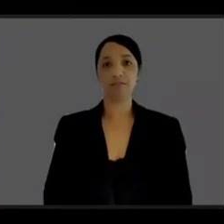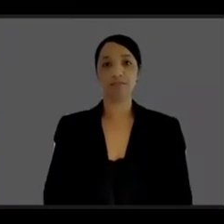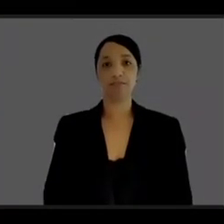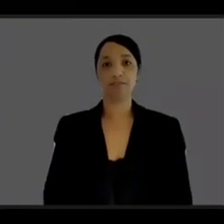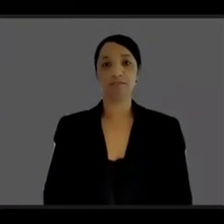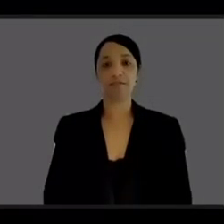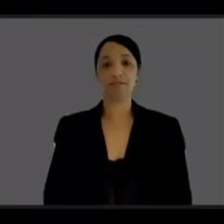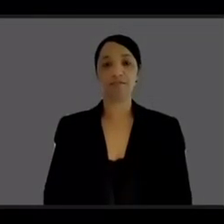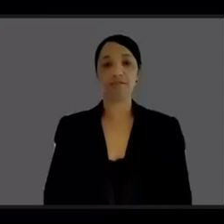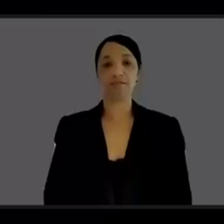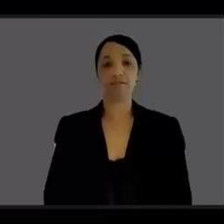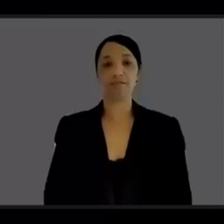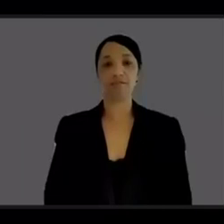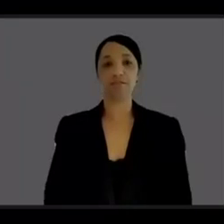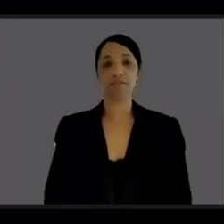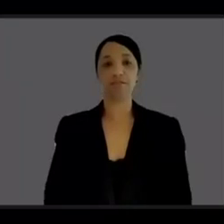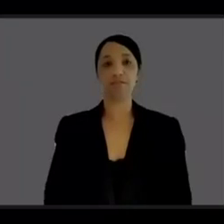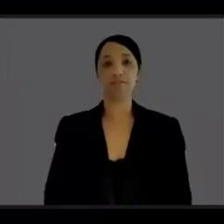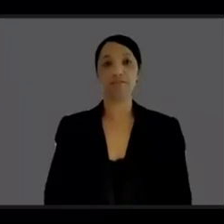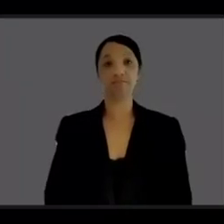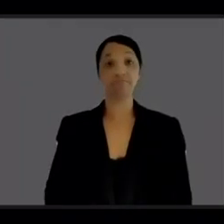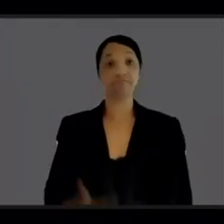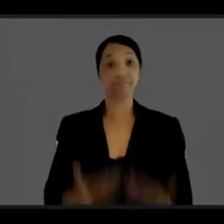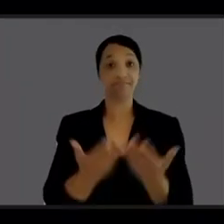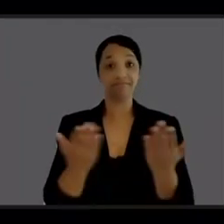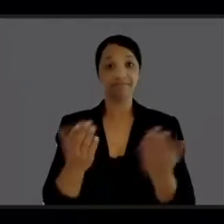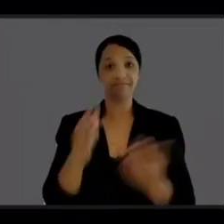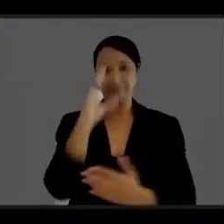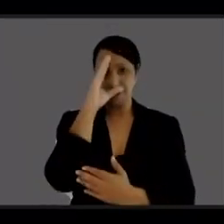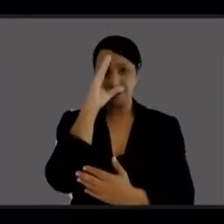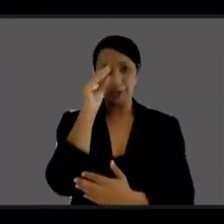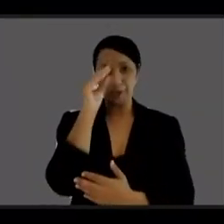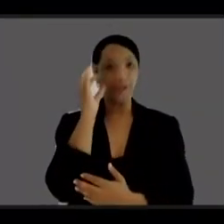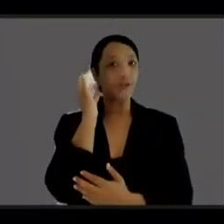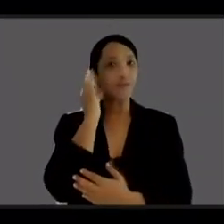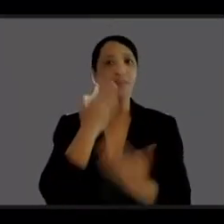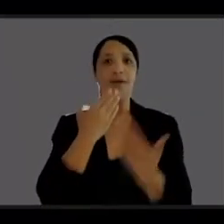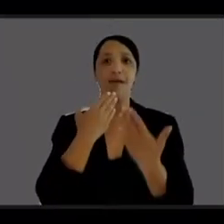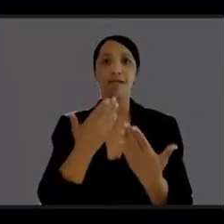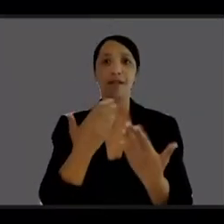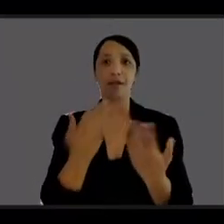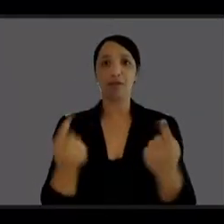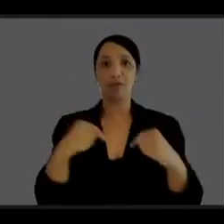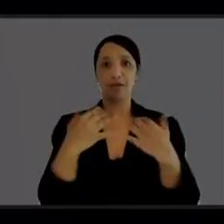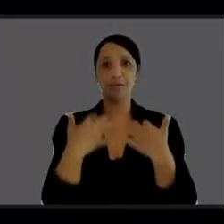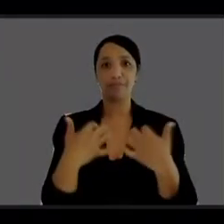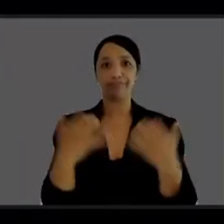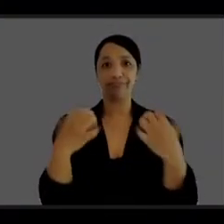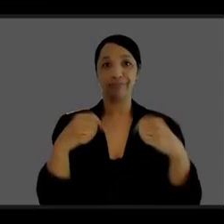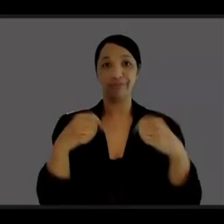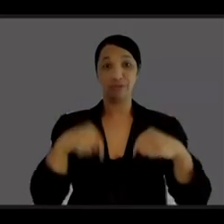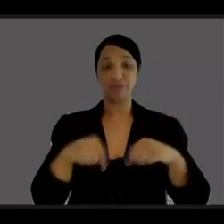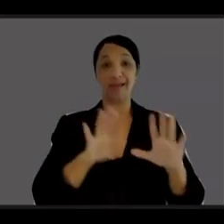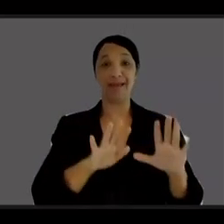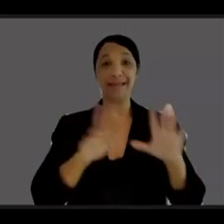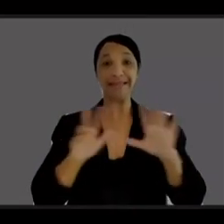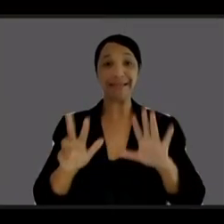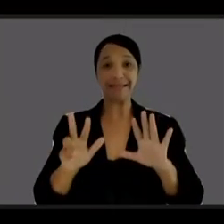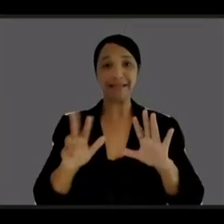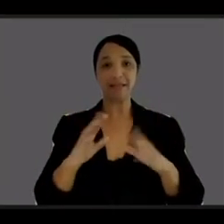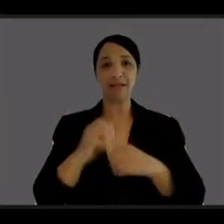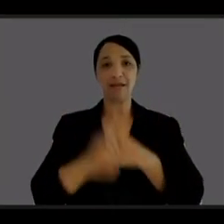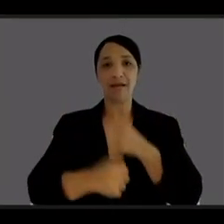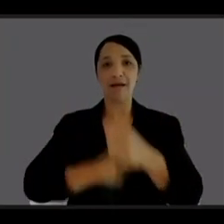So ladies and gentlemen, thank you very much for joining us today for the 18th annual meeting of the Internet